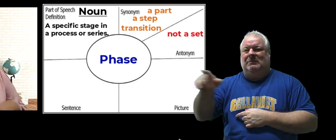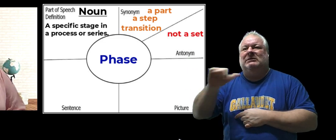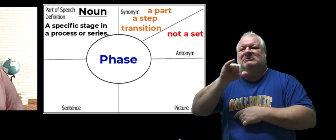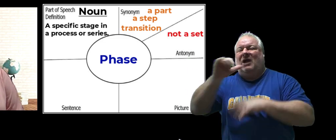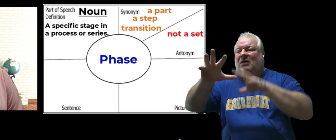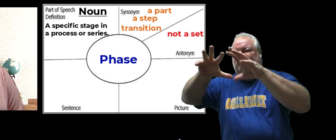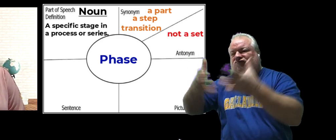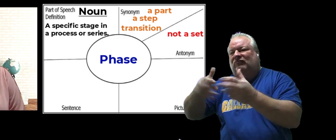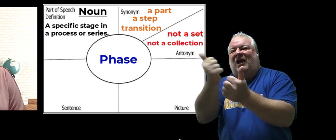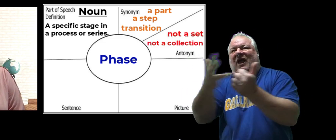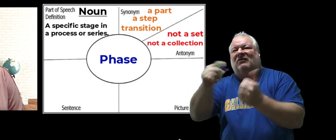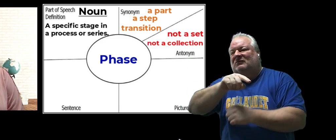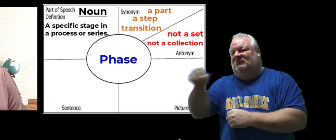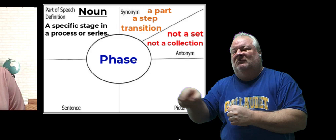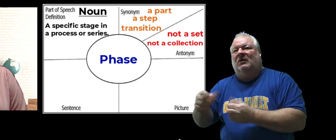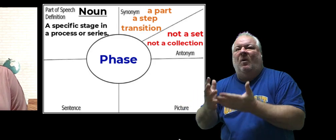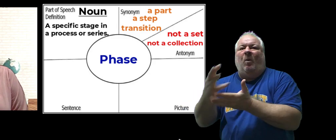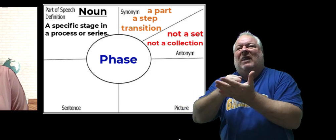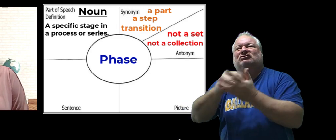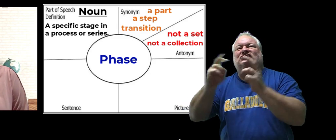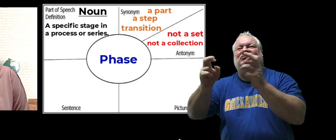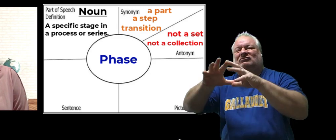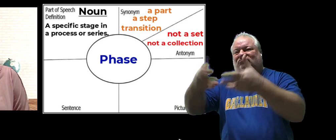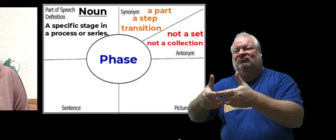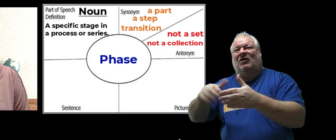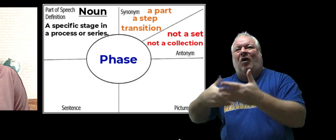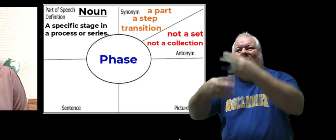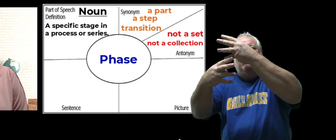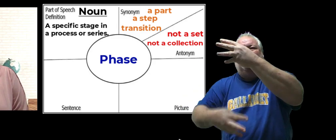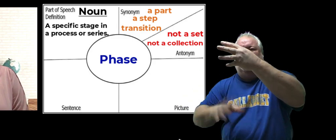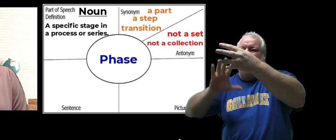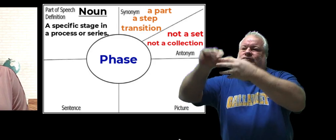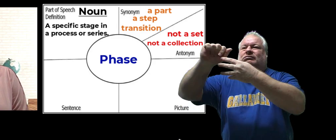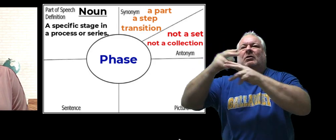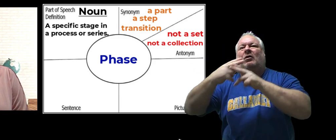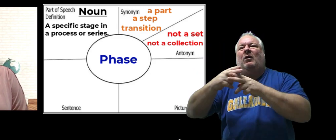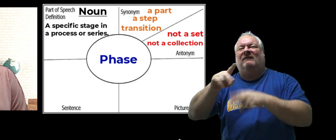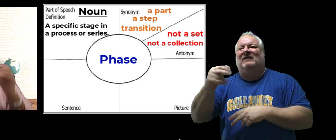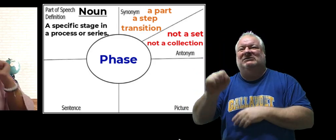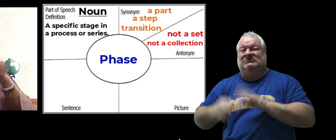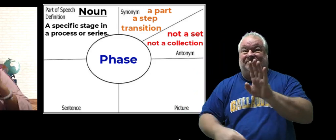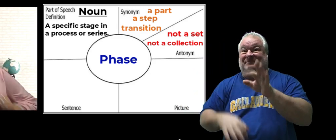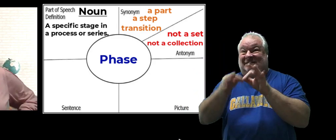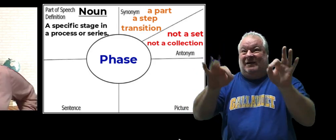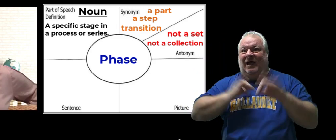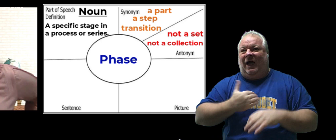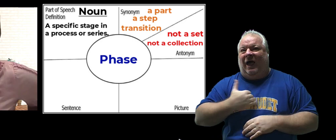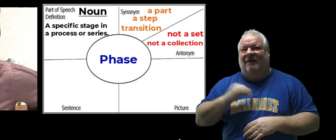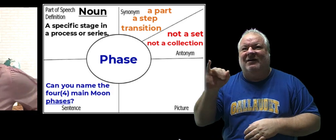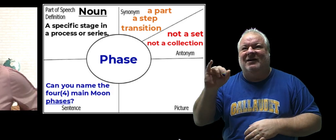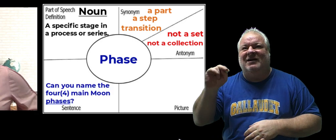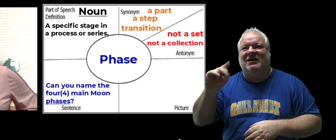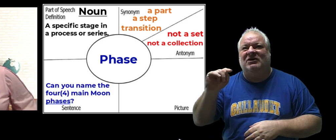set or a collection. And for my sentence, I actually have an